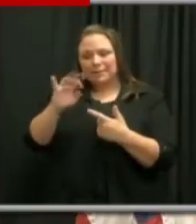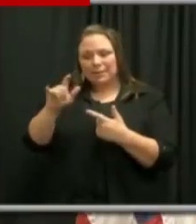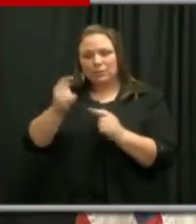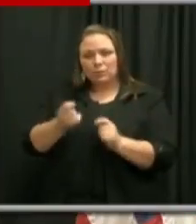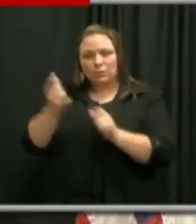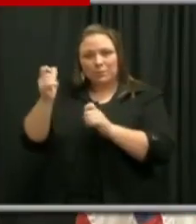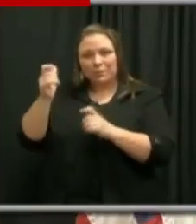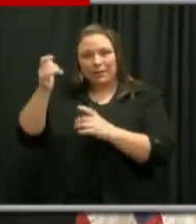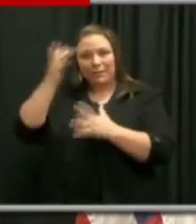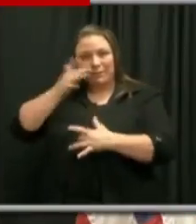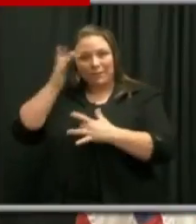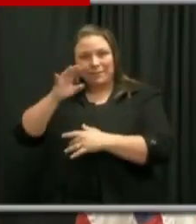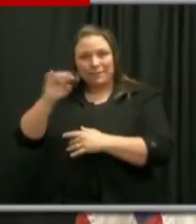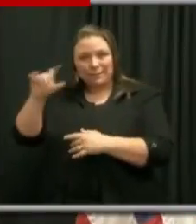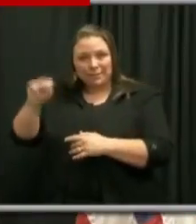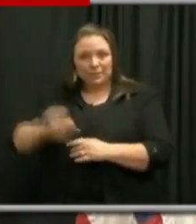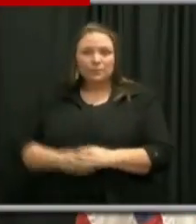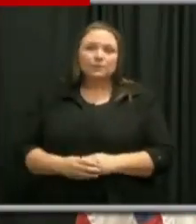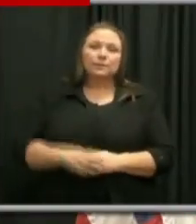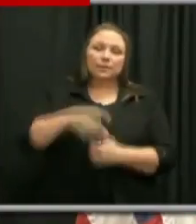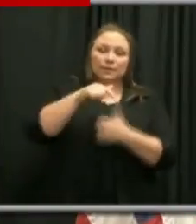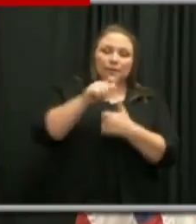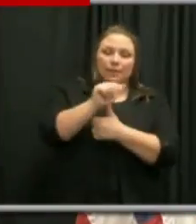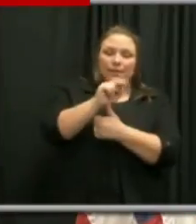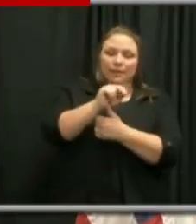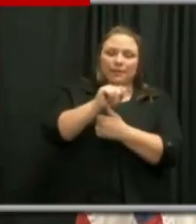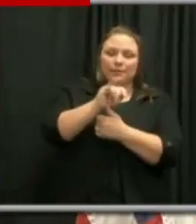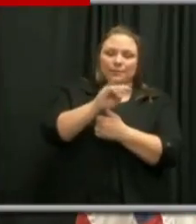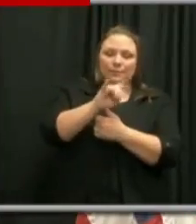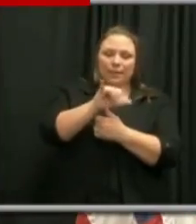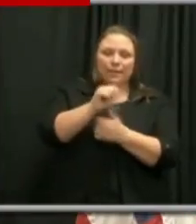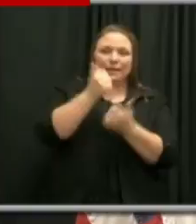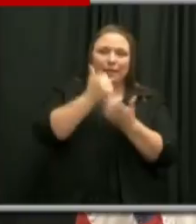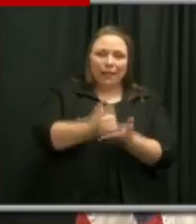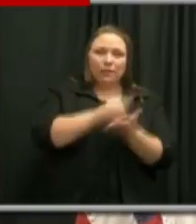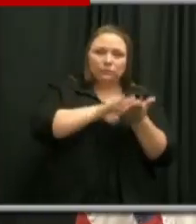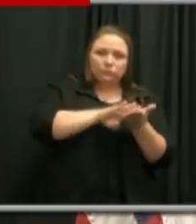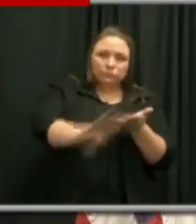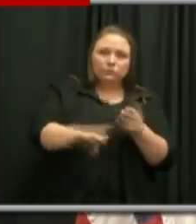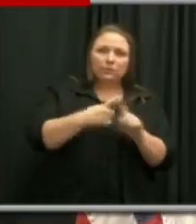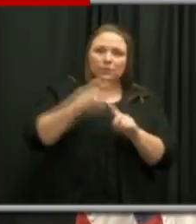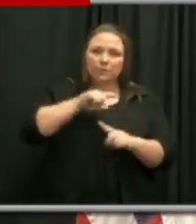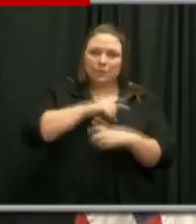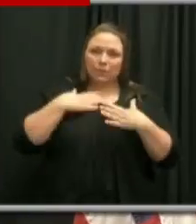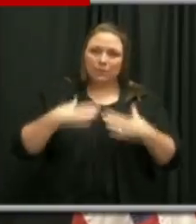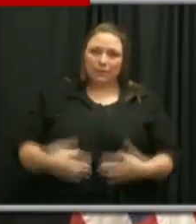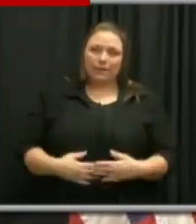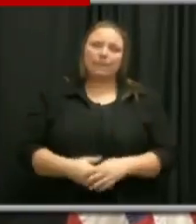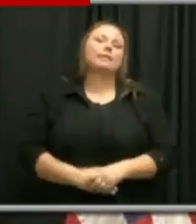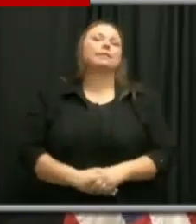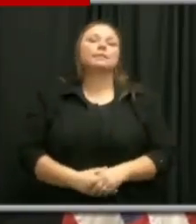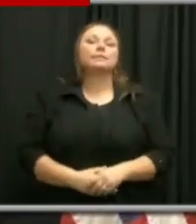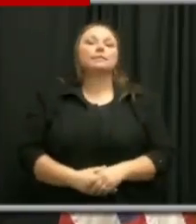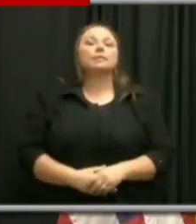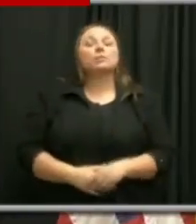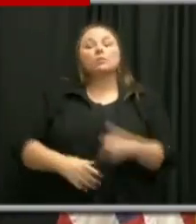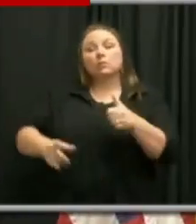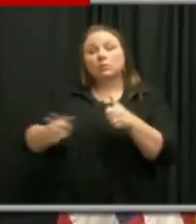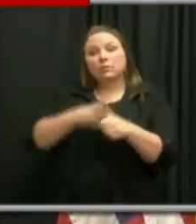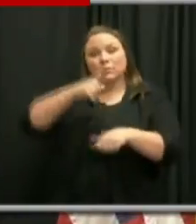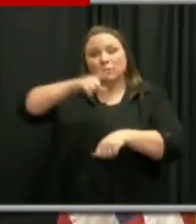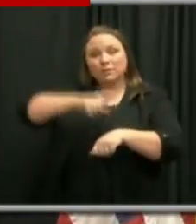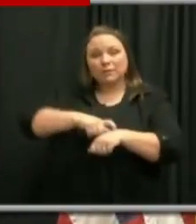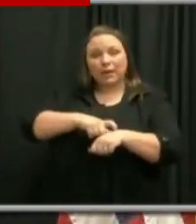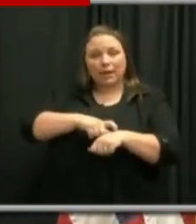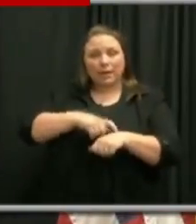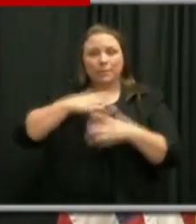cells. Antibodies are one of the major ways that we clear infectious agents from our bodies. So, the very first time that we see